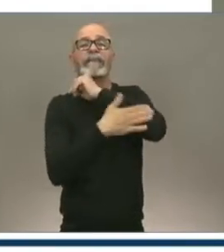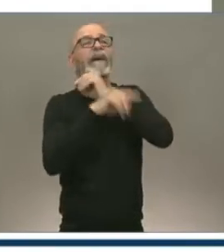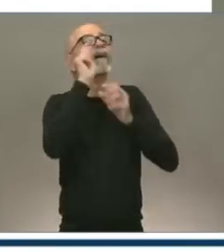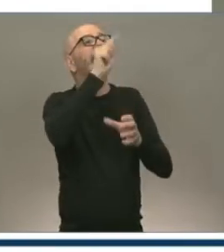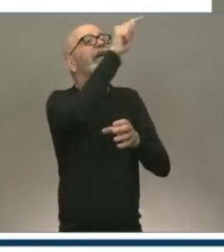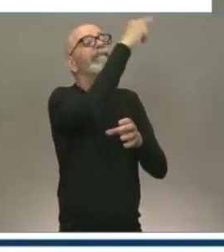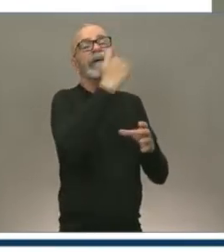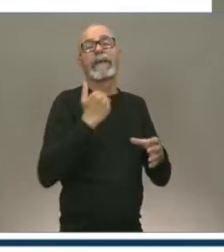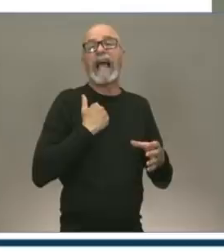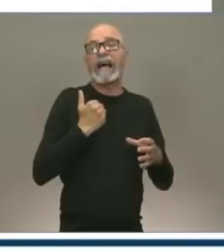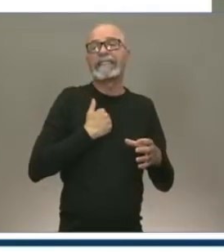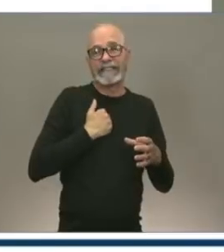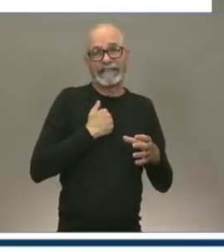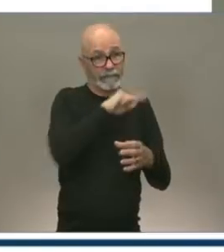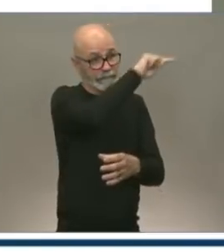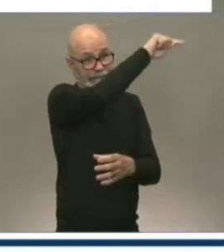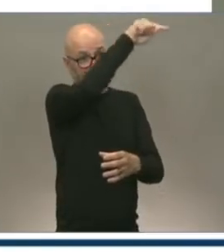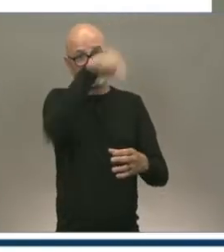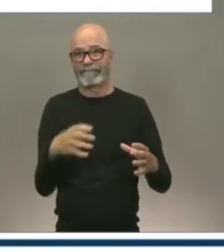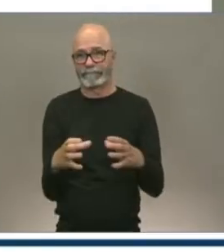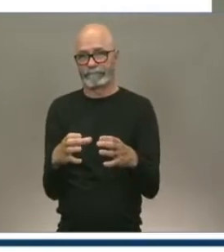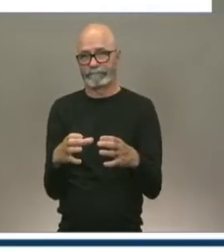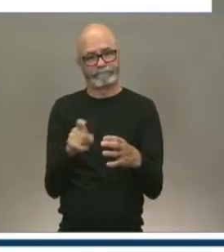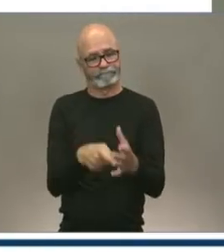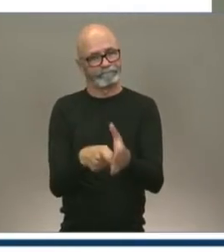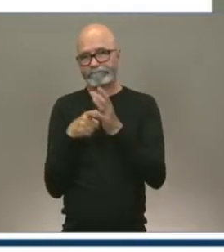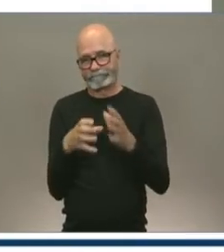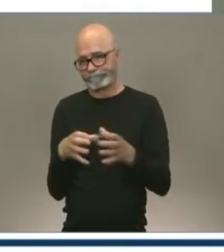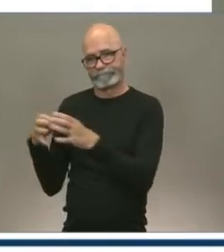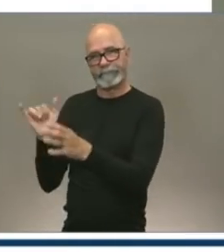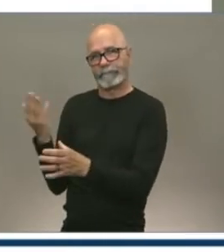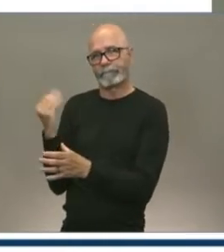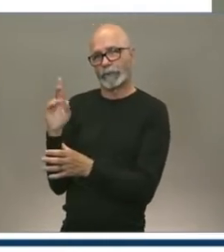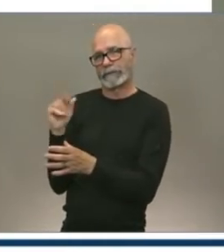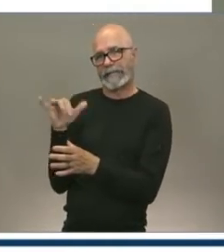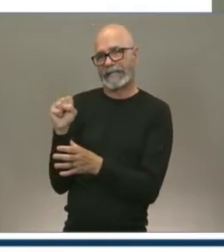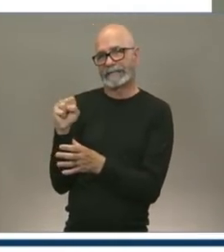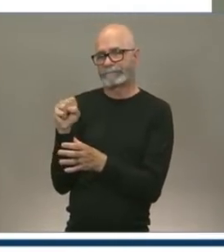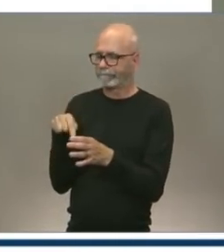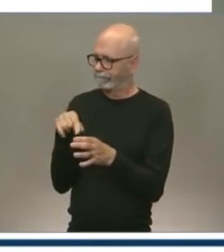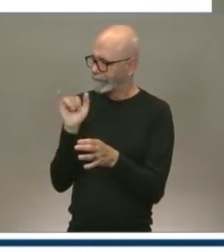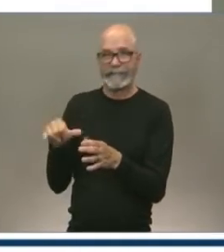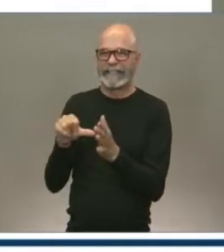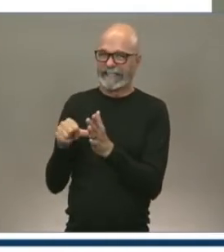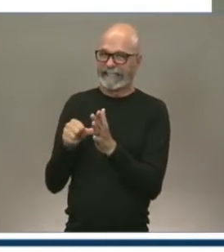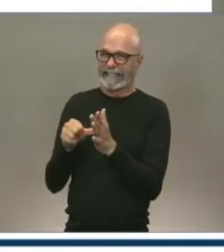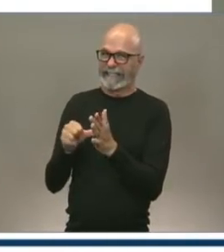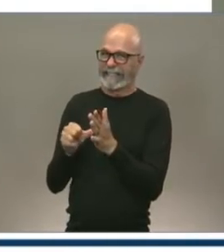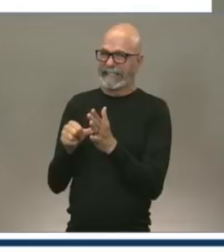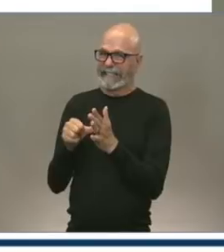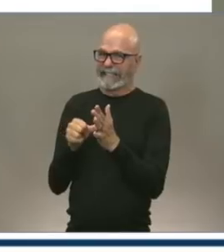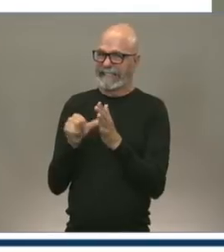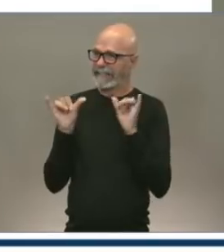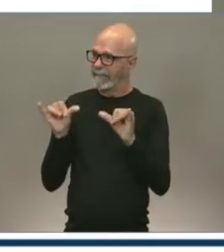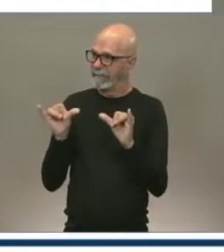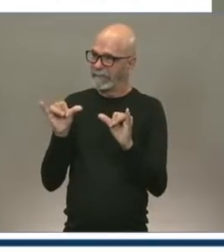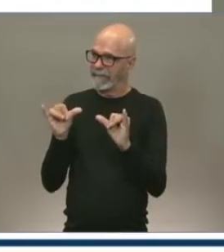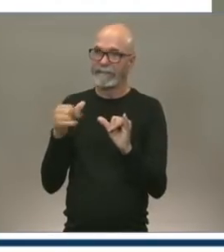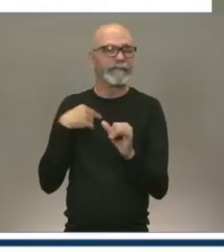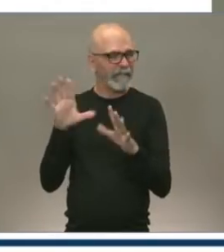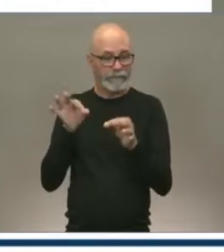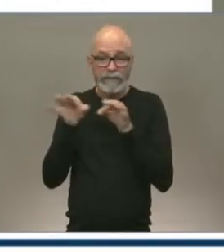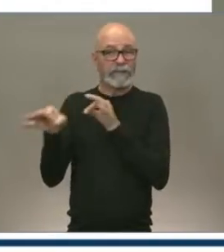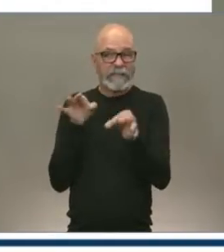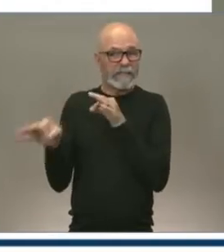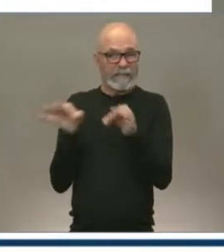this international tournament have a 14-day quarantine period. And we've been very clear on that to the organizers, and we've signed off on